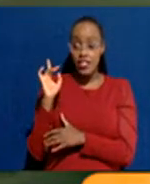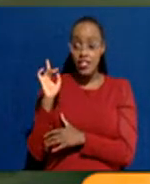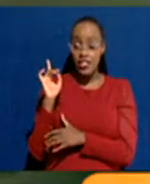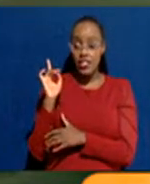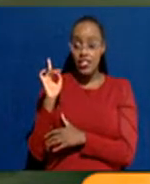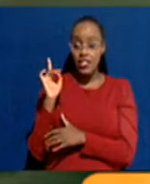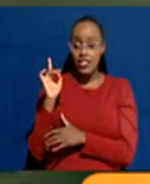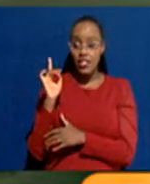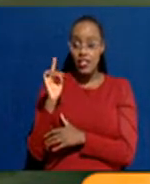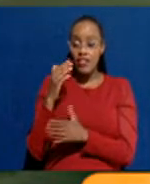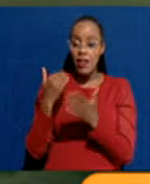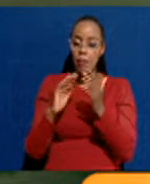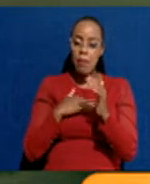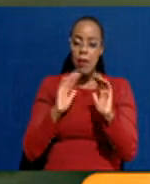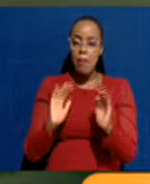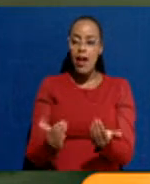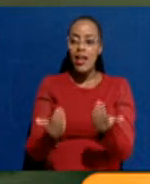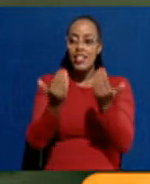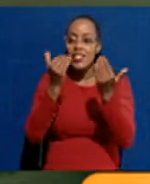Actually, it could be my twin brother.